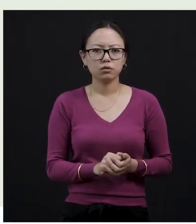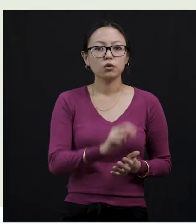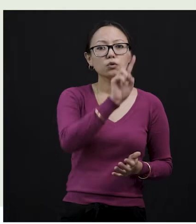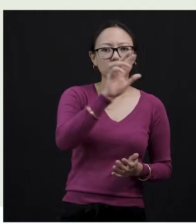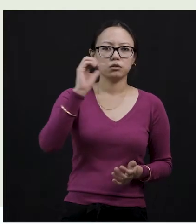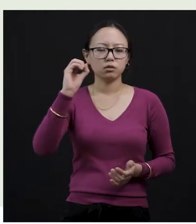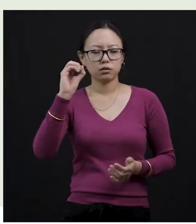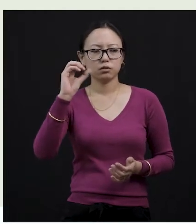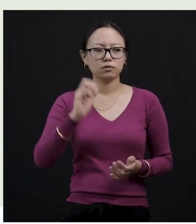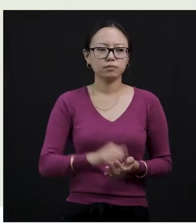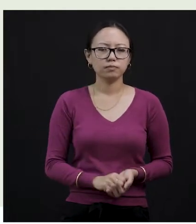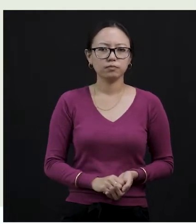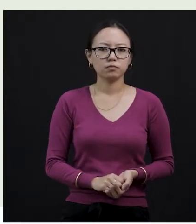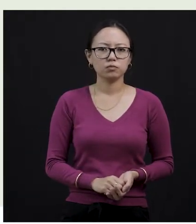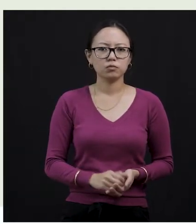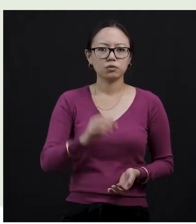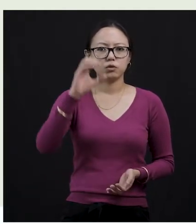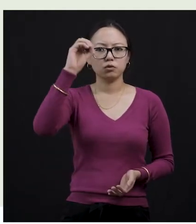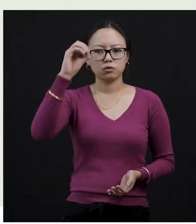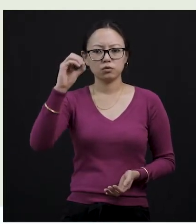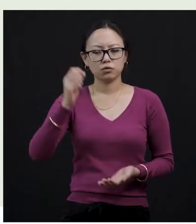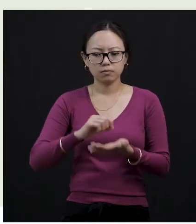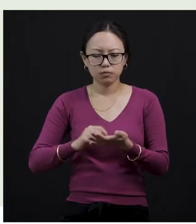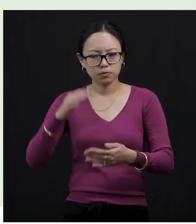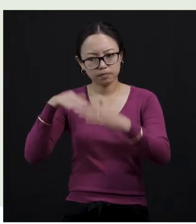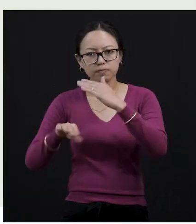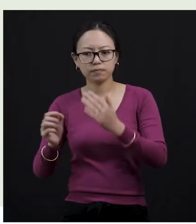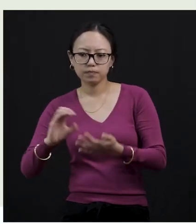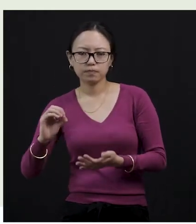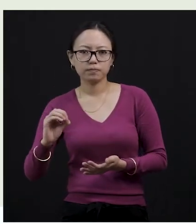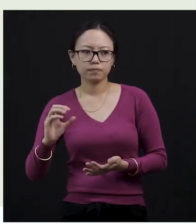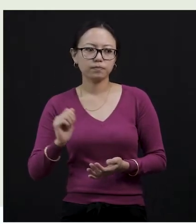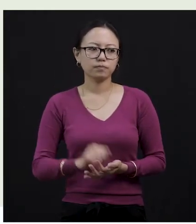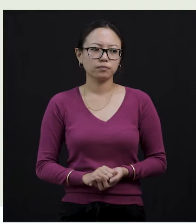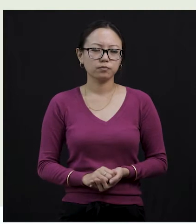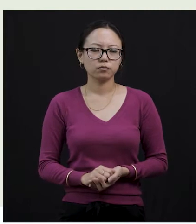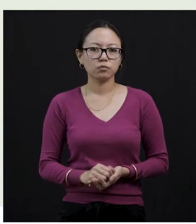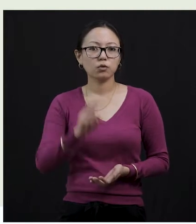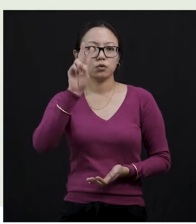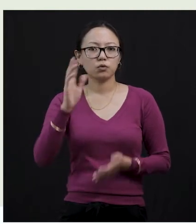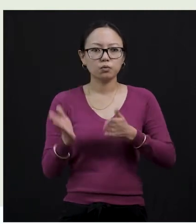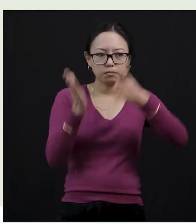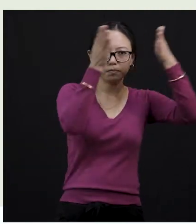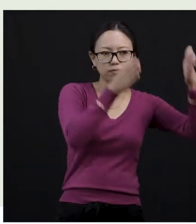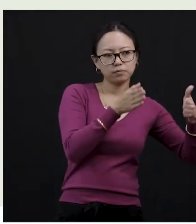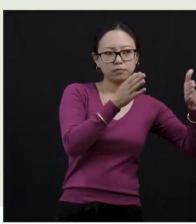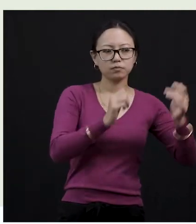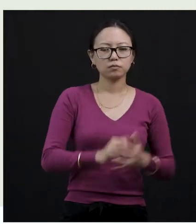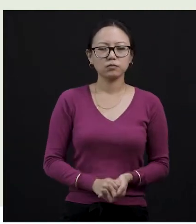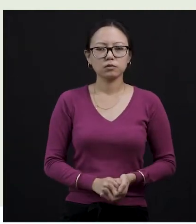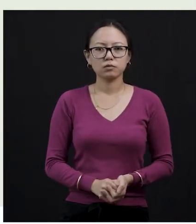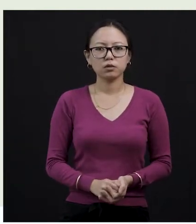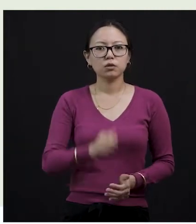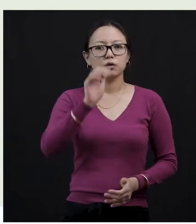right? So 20, you need to put 0 here and you need to carry along with you 2, right? So we